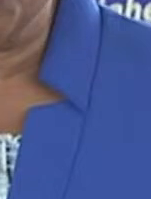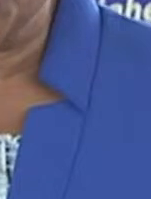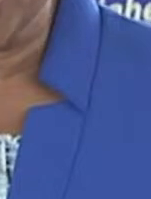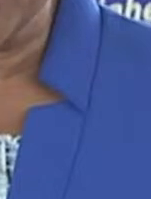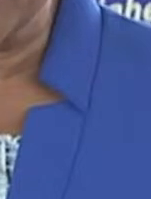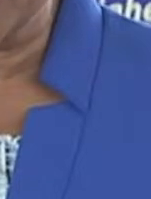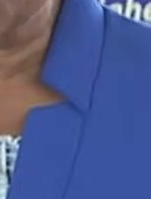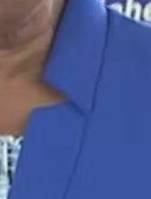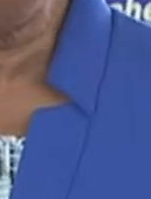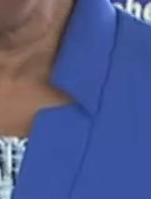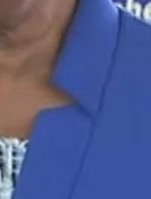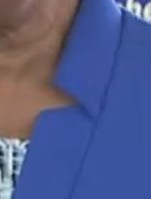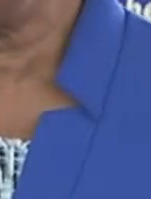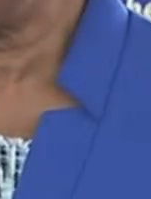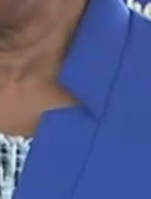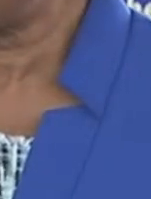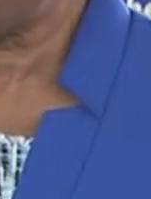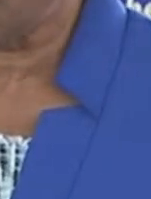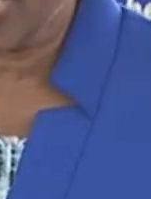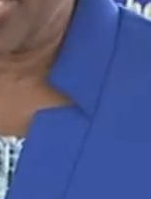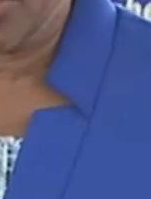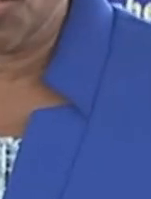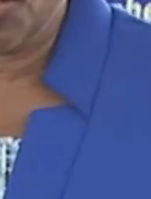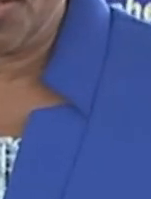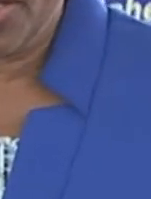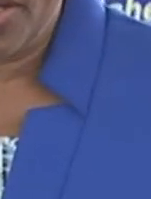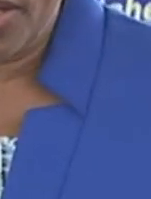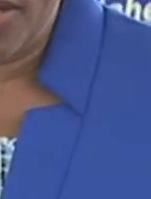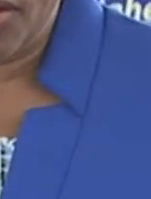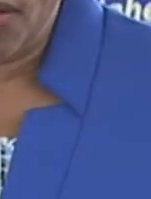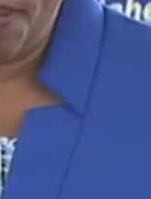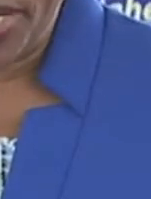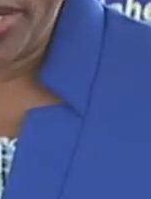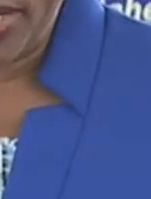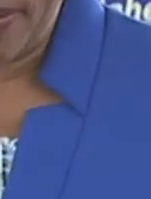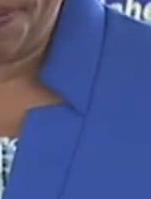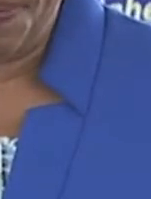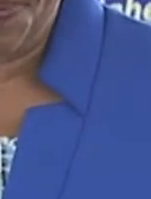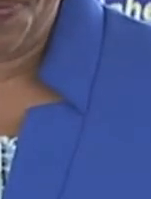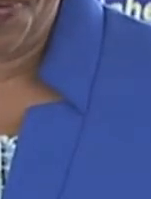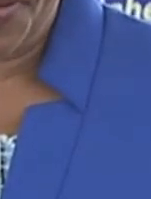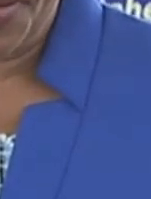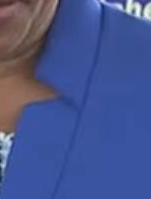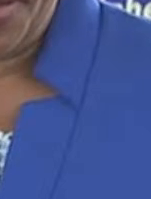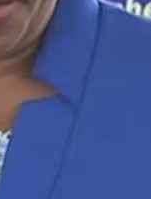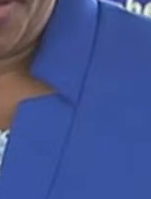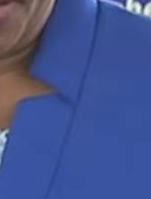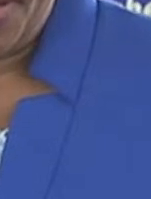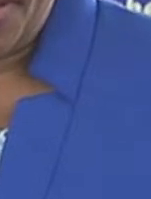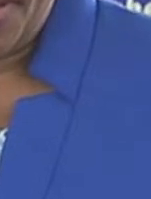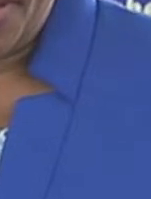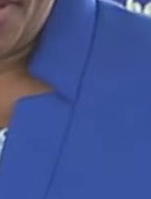and future leaders to action for societal development.